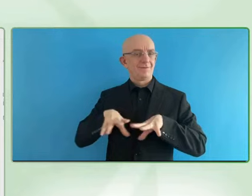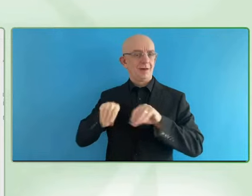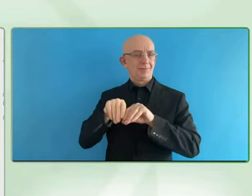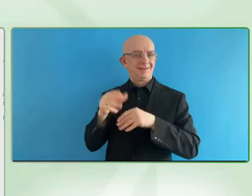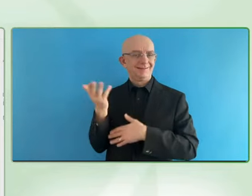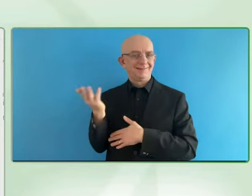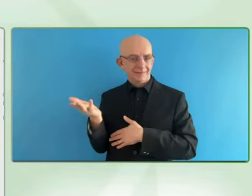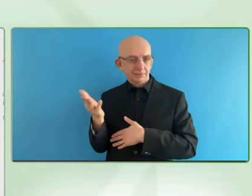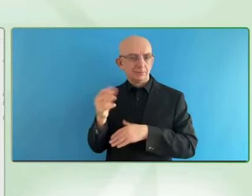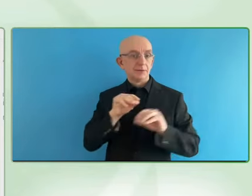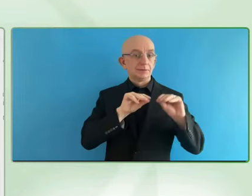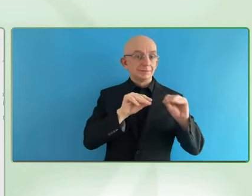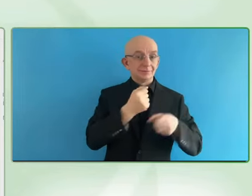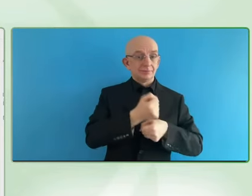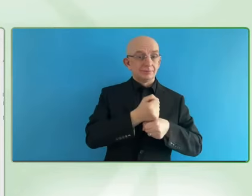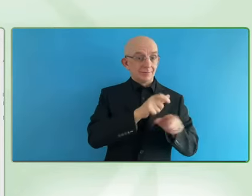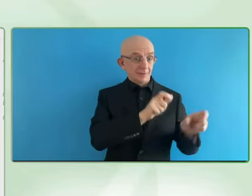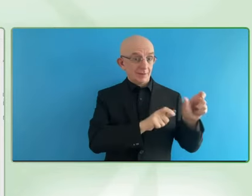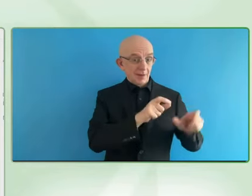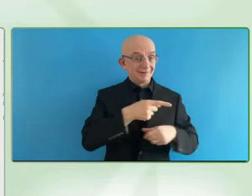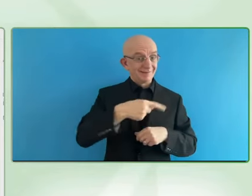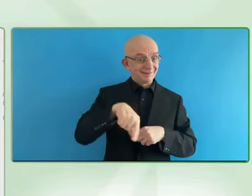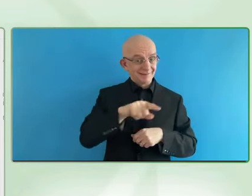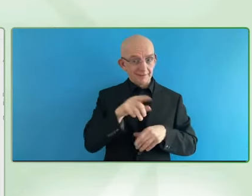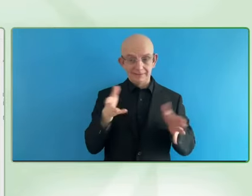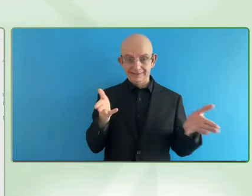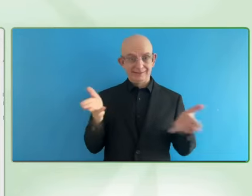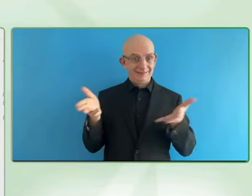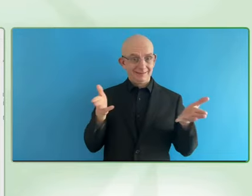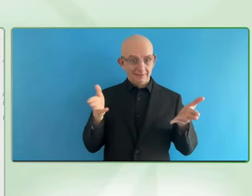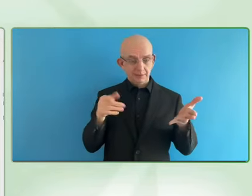assessment during the school year.